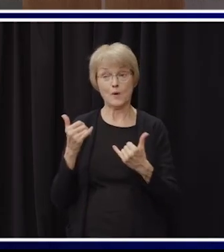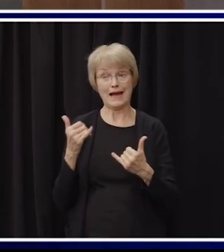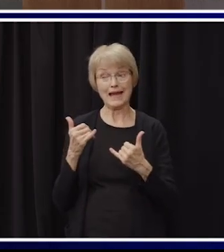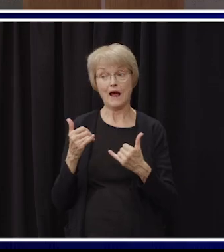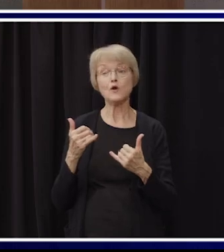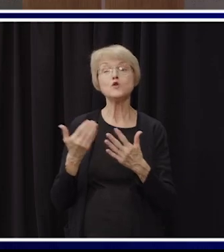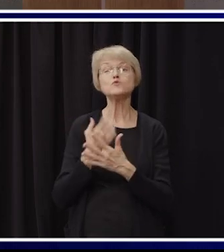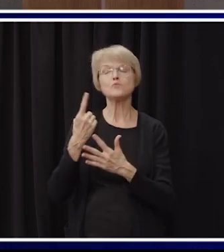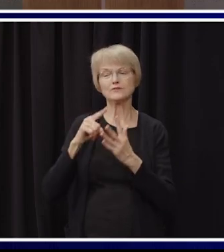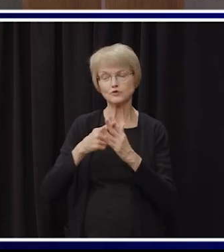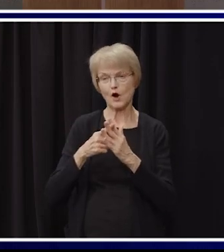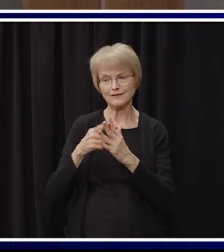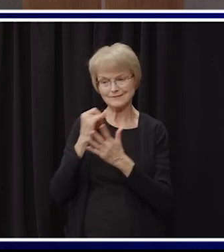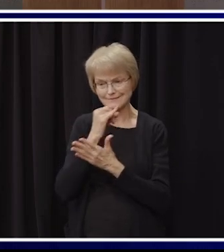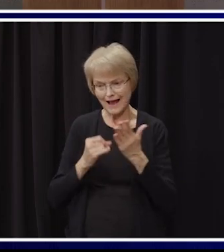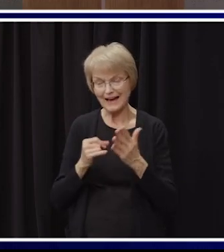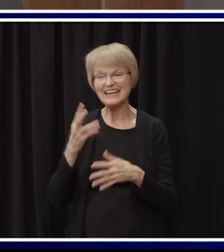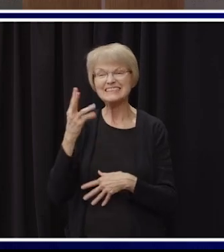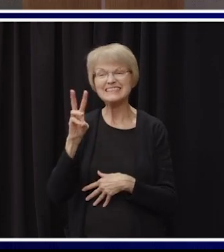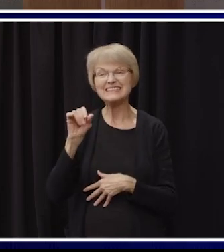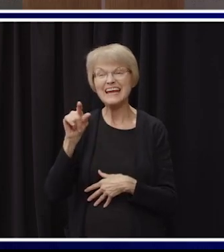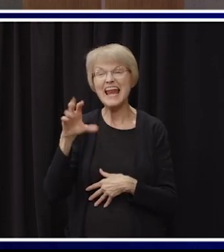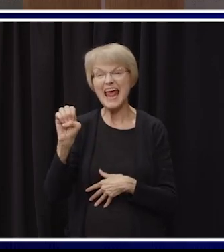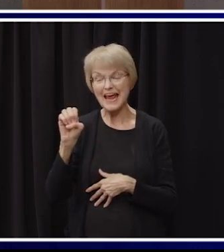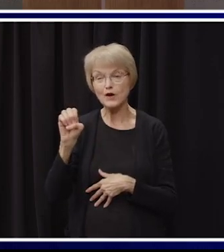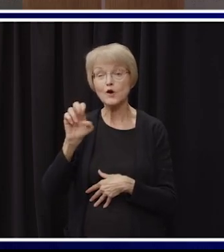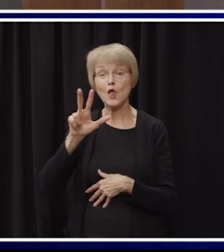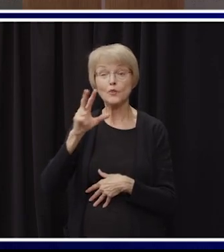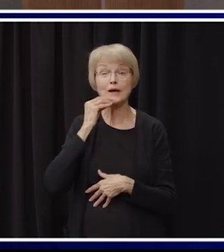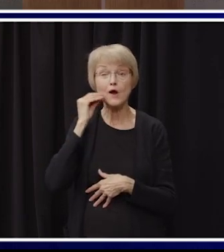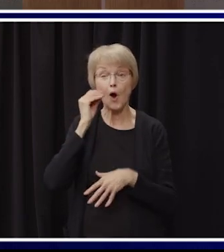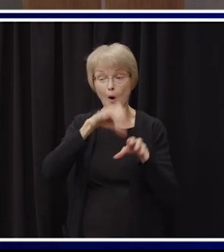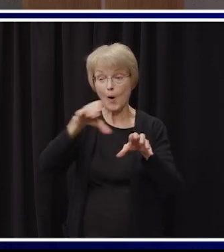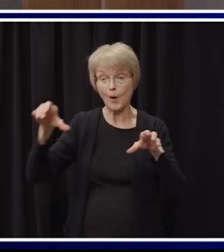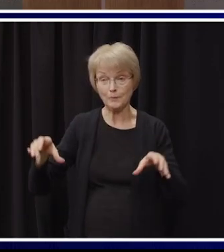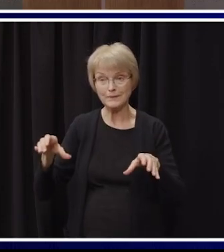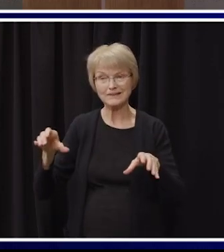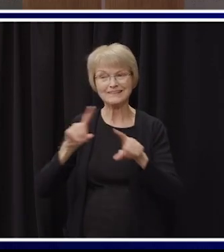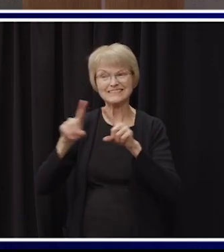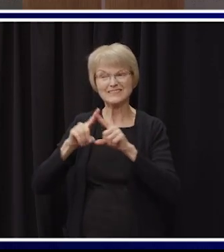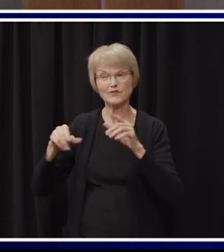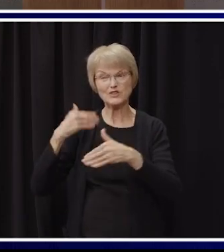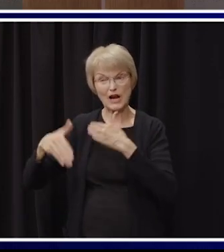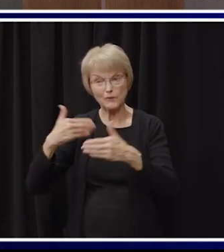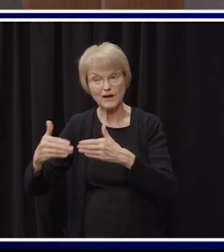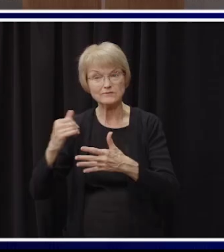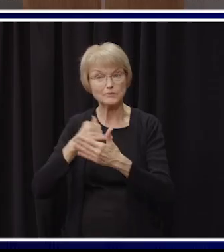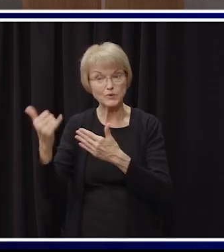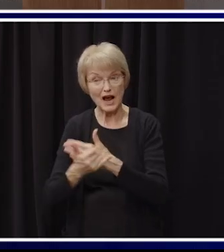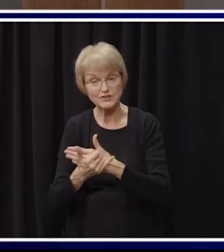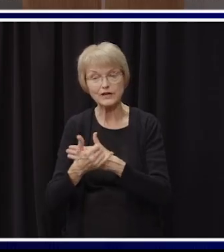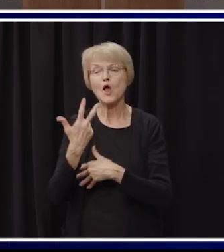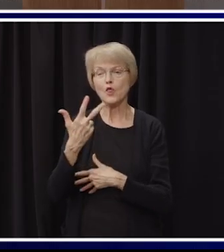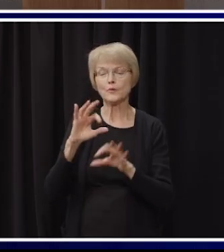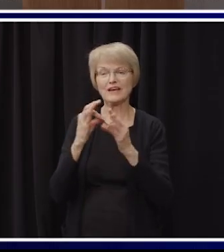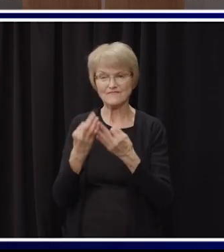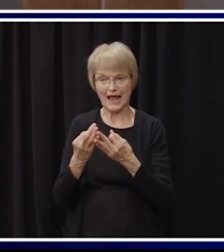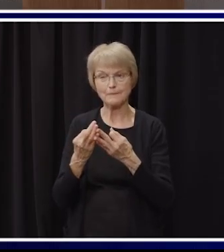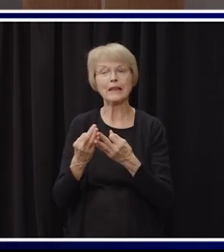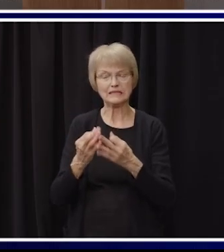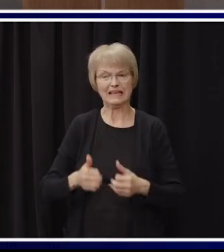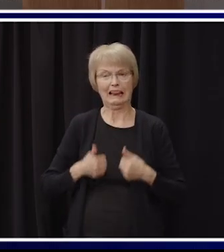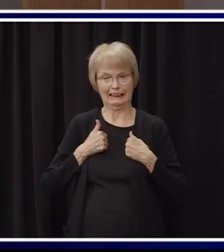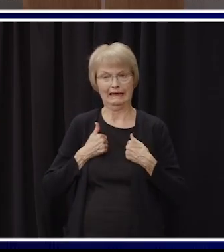design that is a 16-acre, 3-home, multi-generational project. 3 families will be on